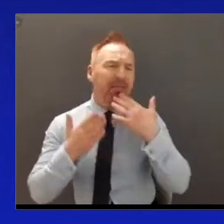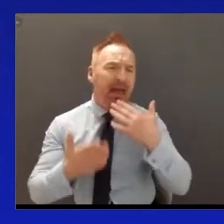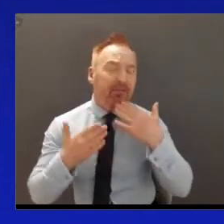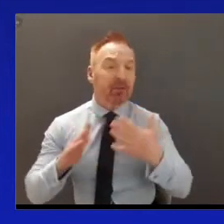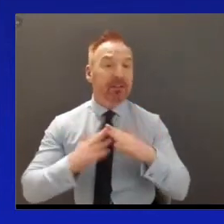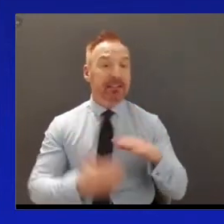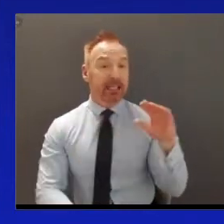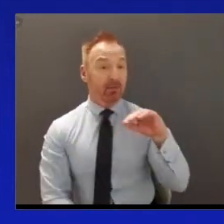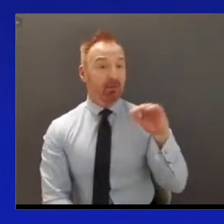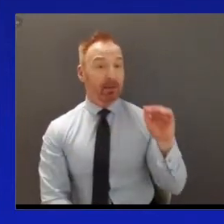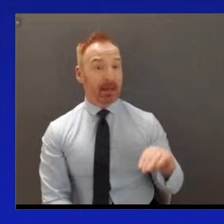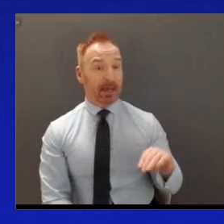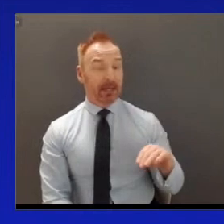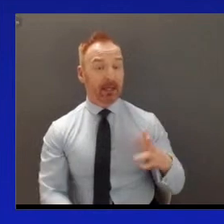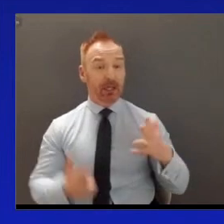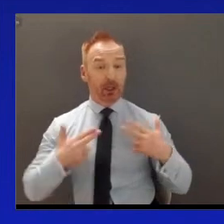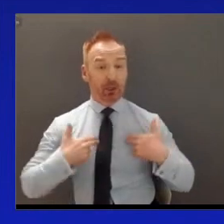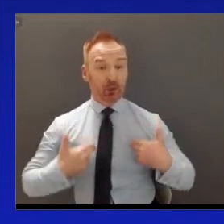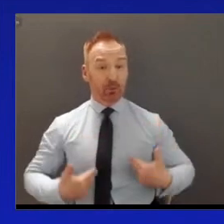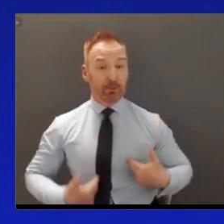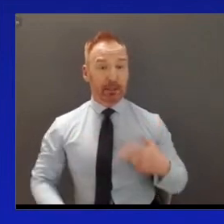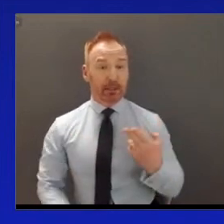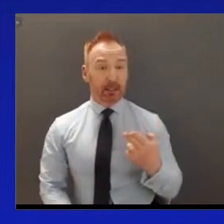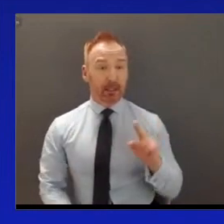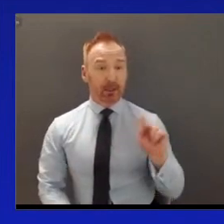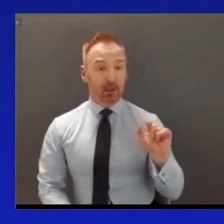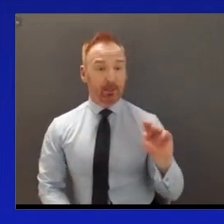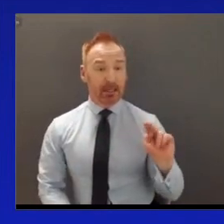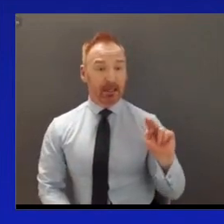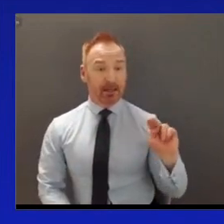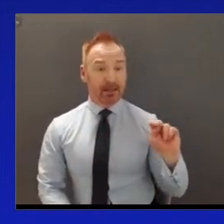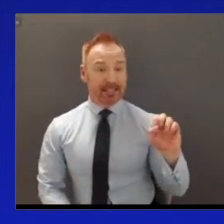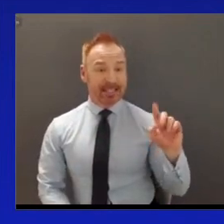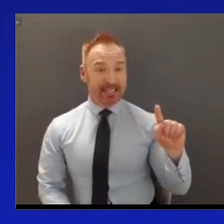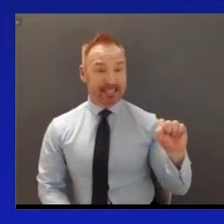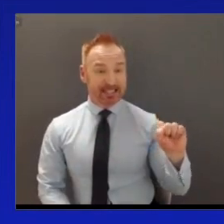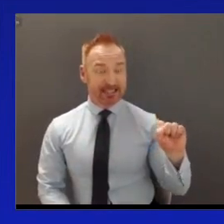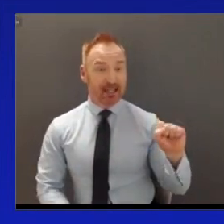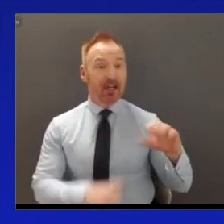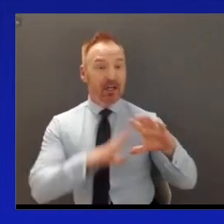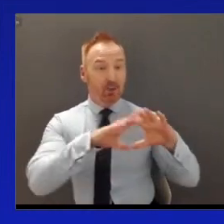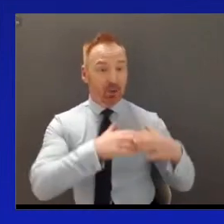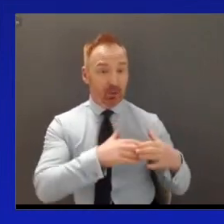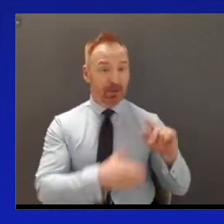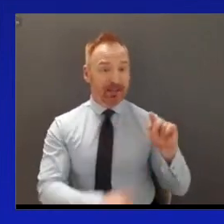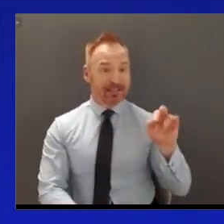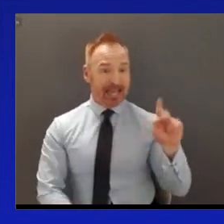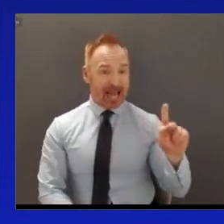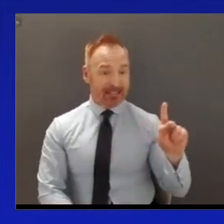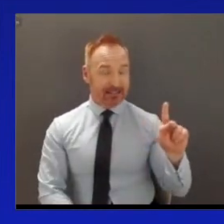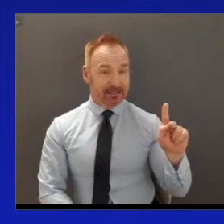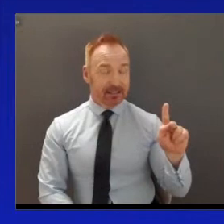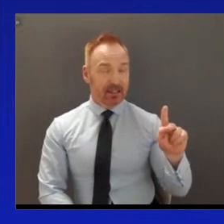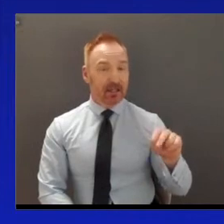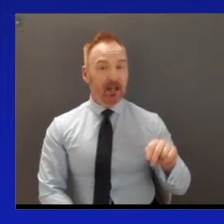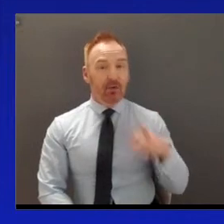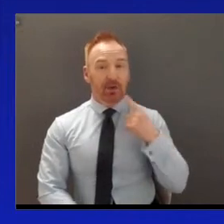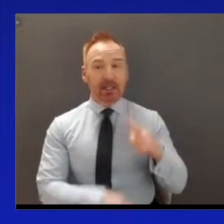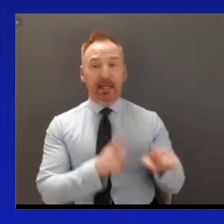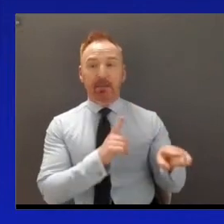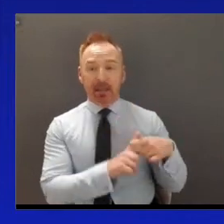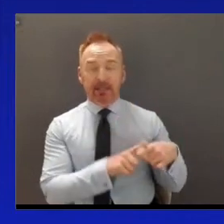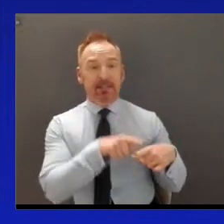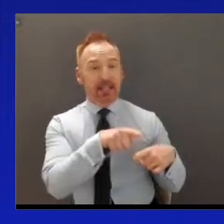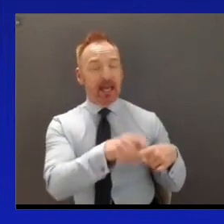Task Force, which continues to problem solve for families. Also, again, you mentioned the community health centers are playing a lead